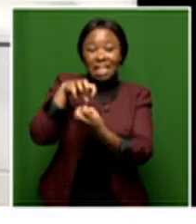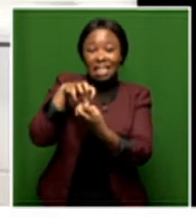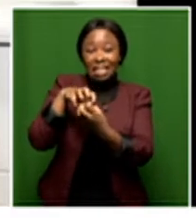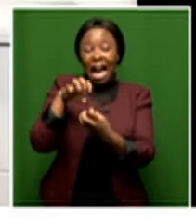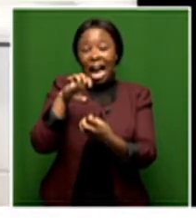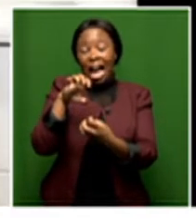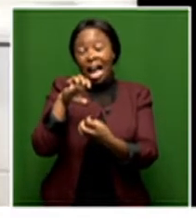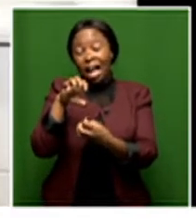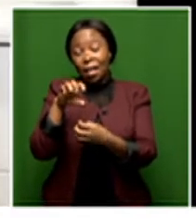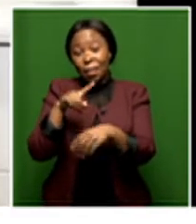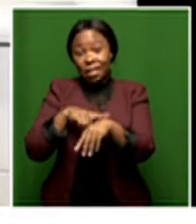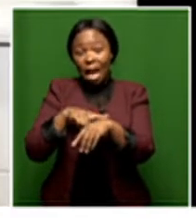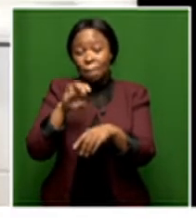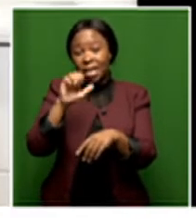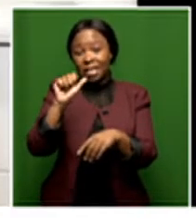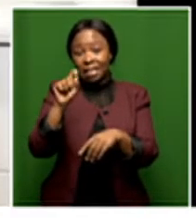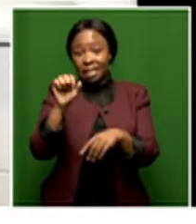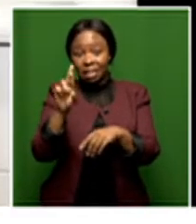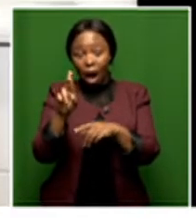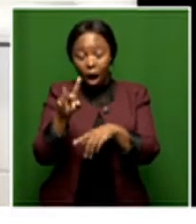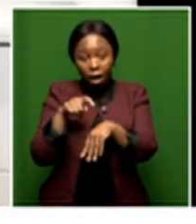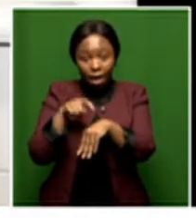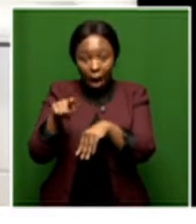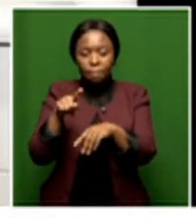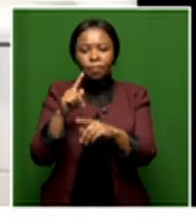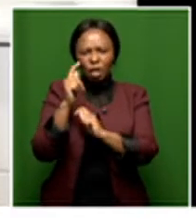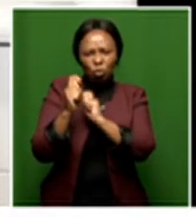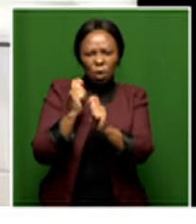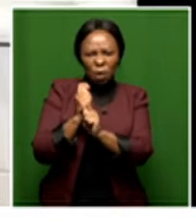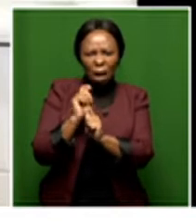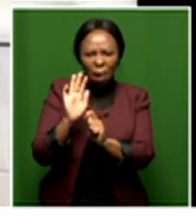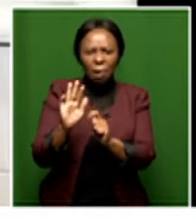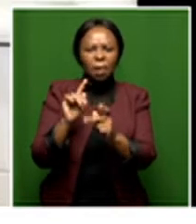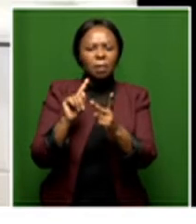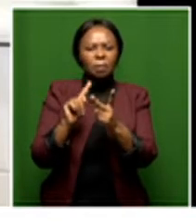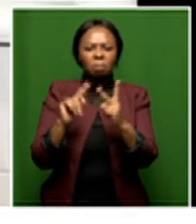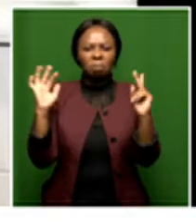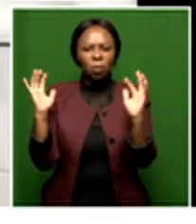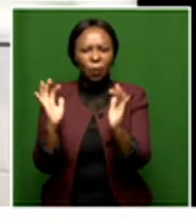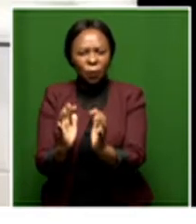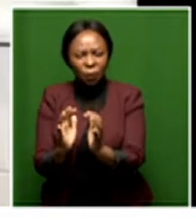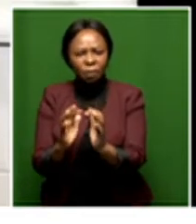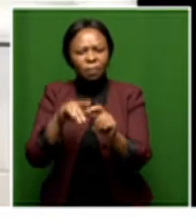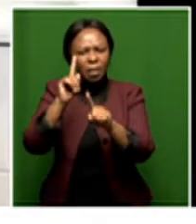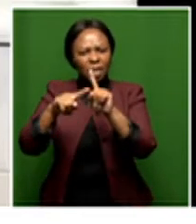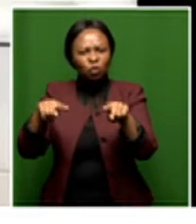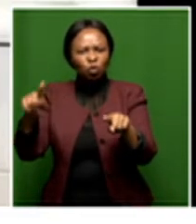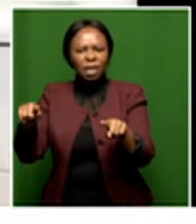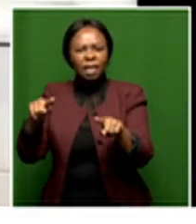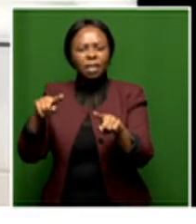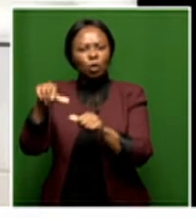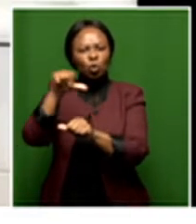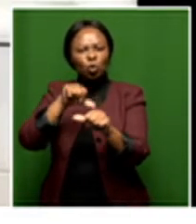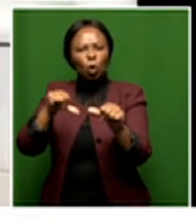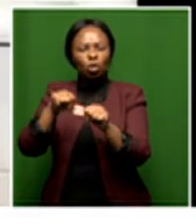Because if we go down a traditional Easter route with many mass gatherings of different sorts, some for social